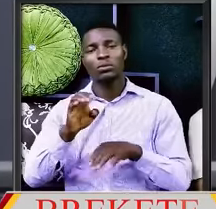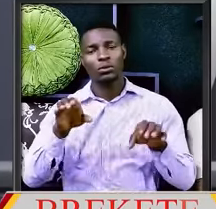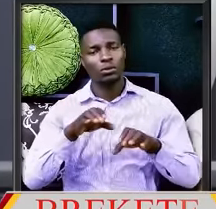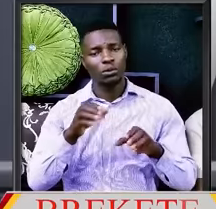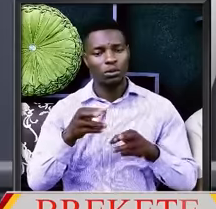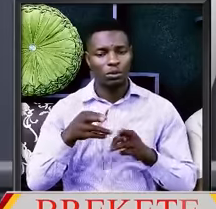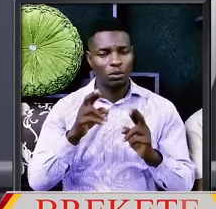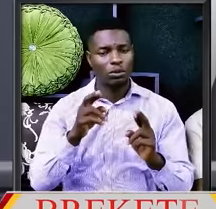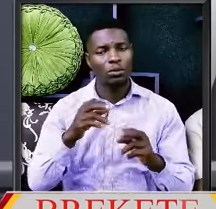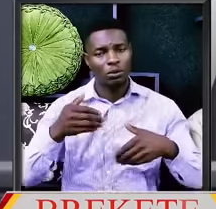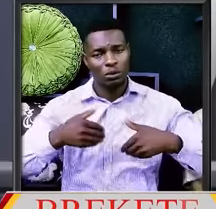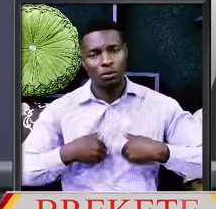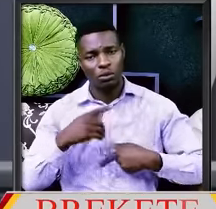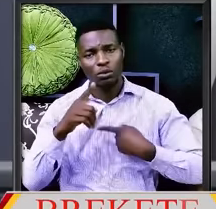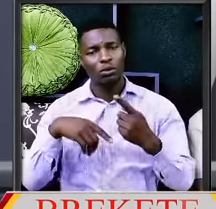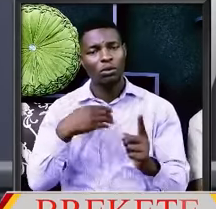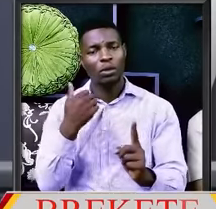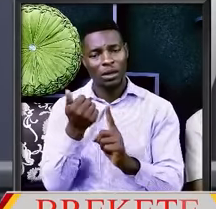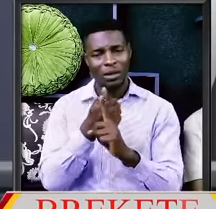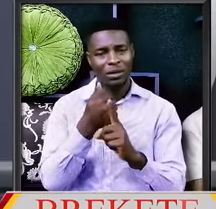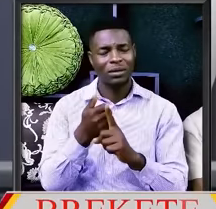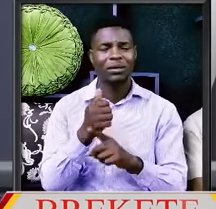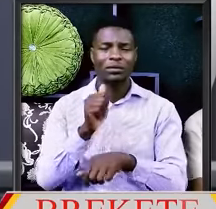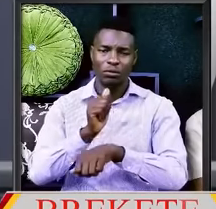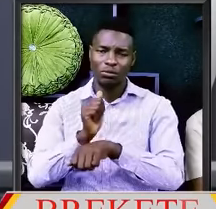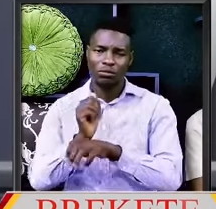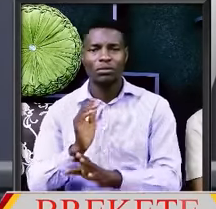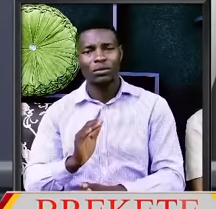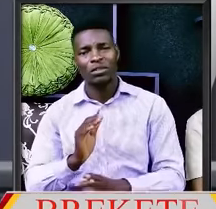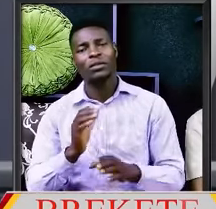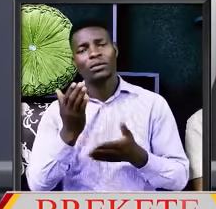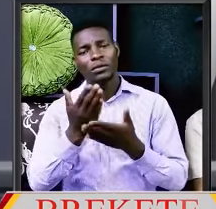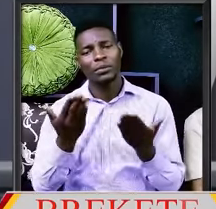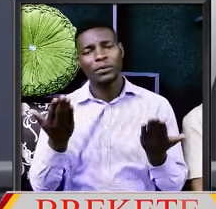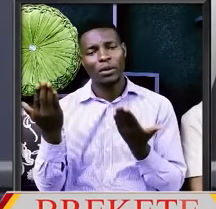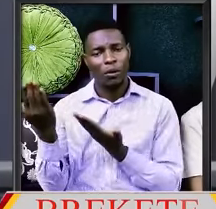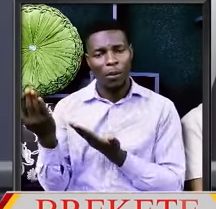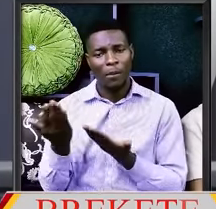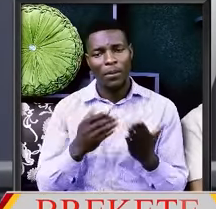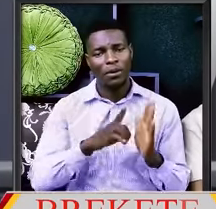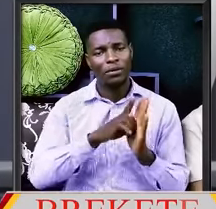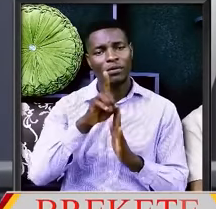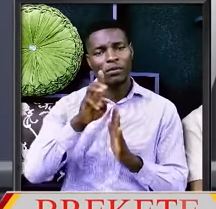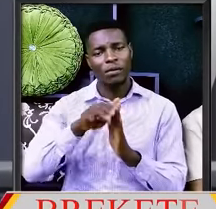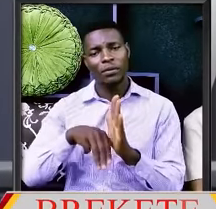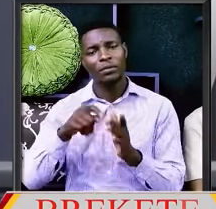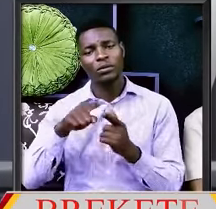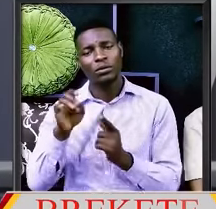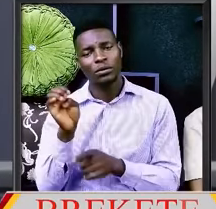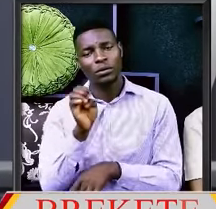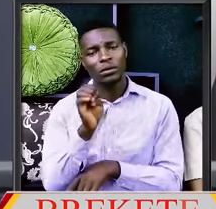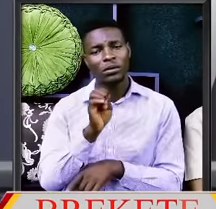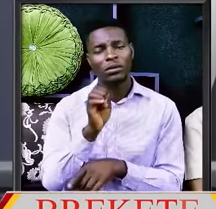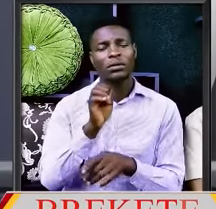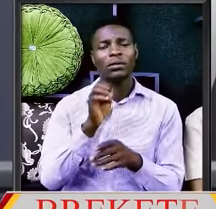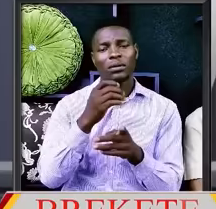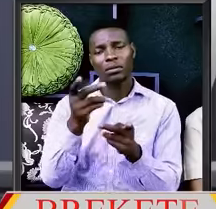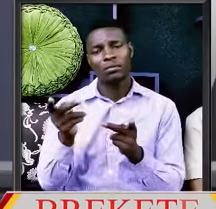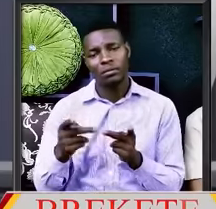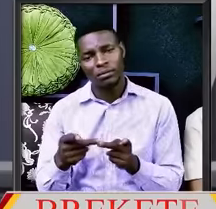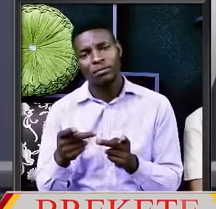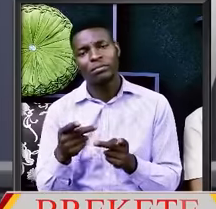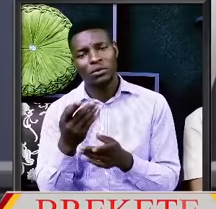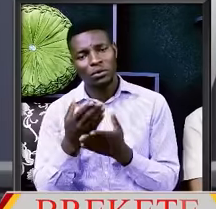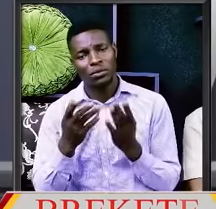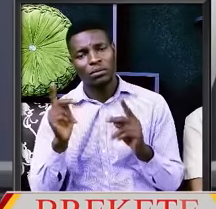contractor, something where go bring development to the eastern region. And some people will know like truth,